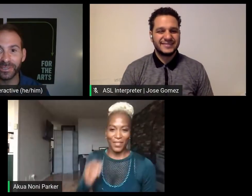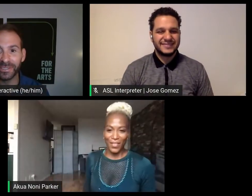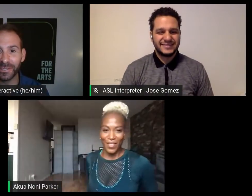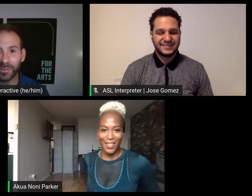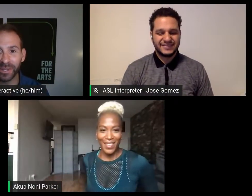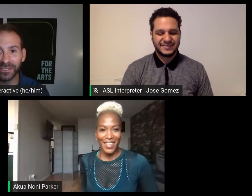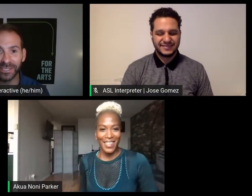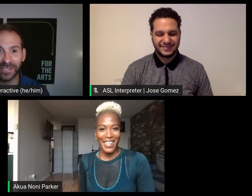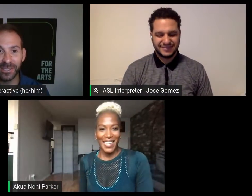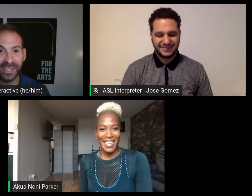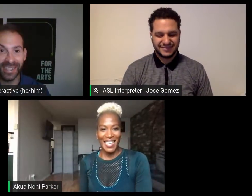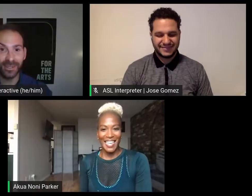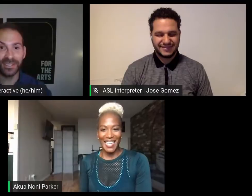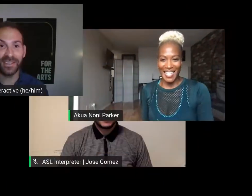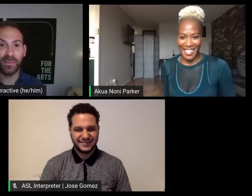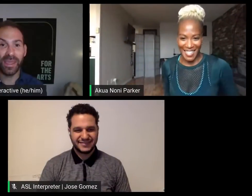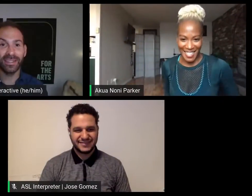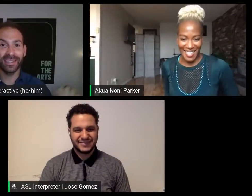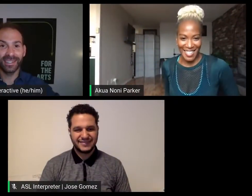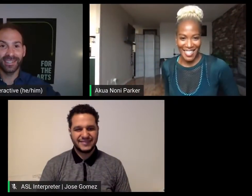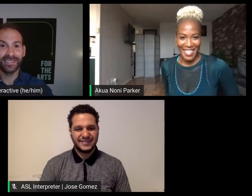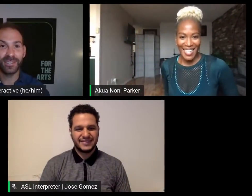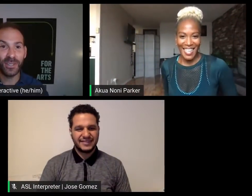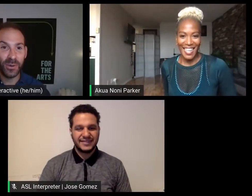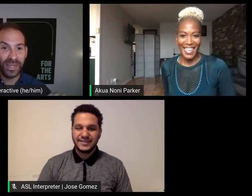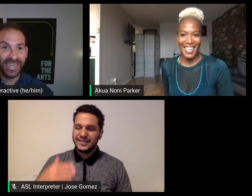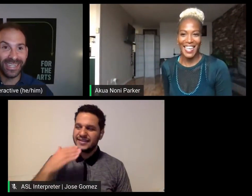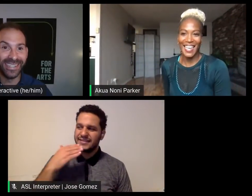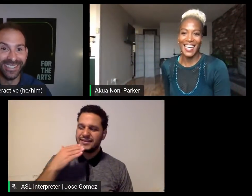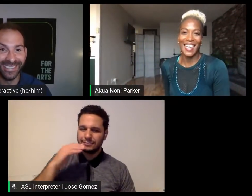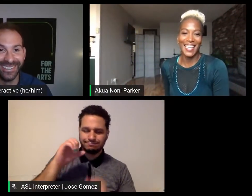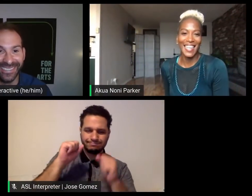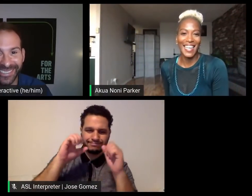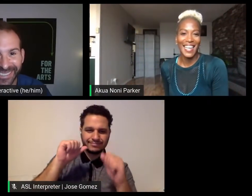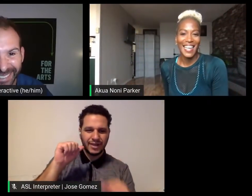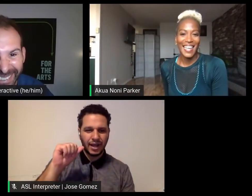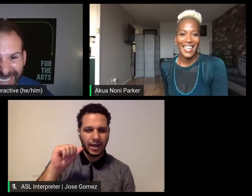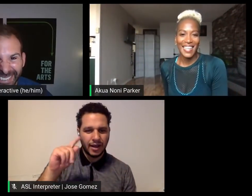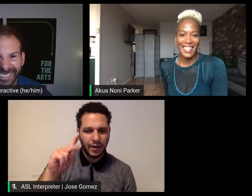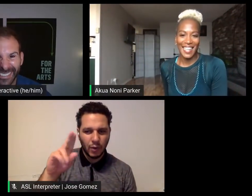Thank you so much, Akua. That was amazing and so needed.